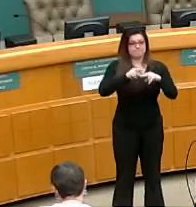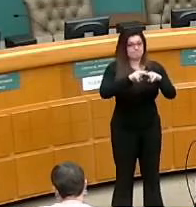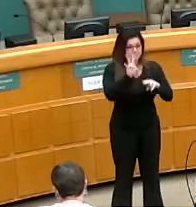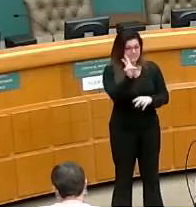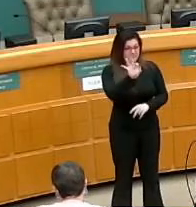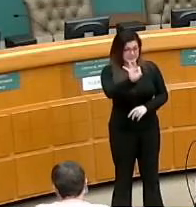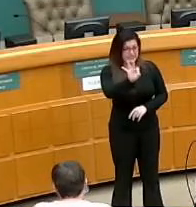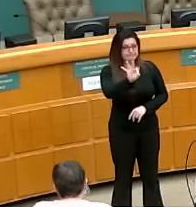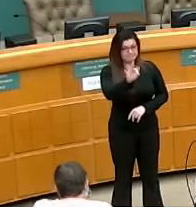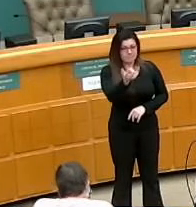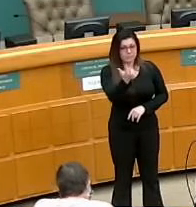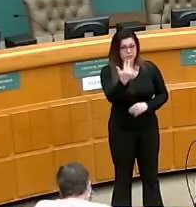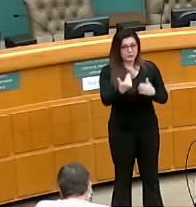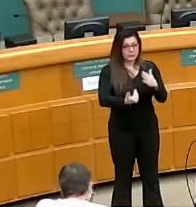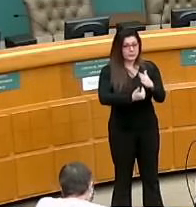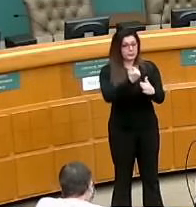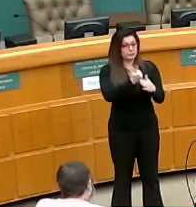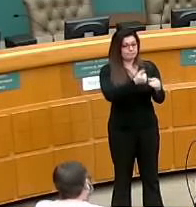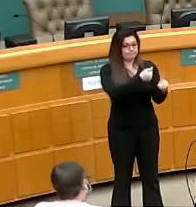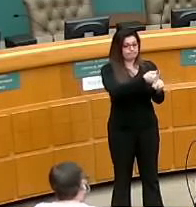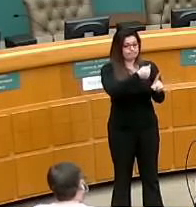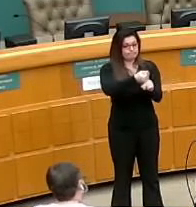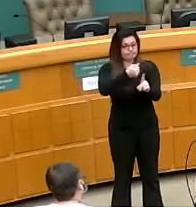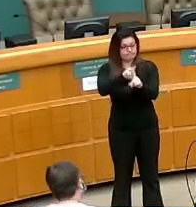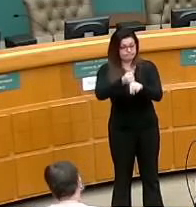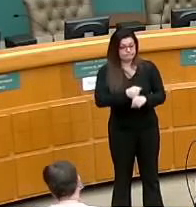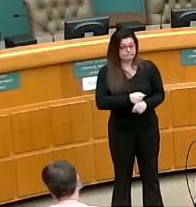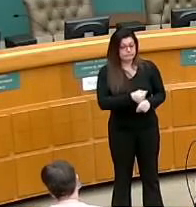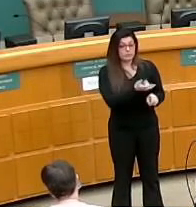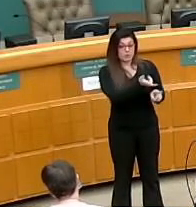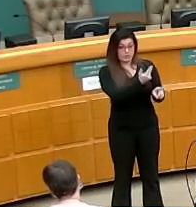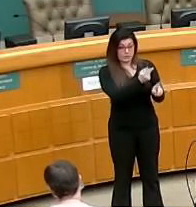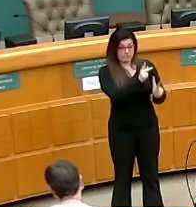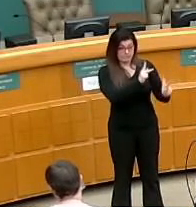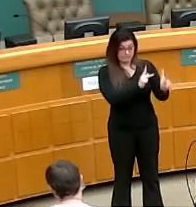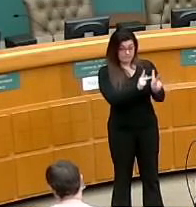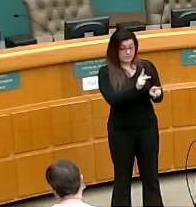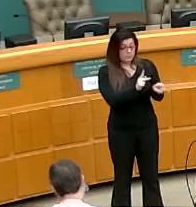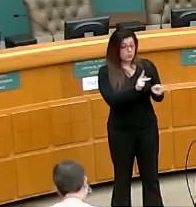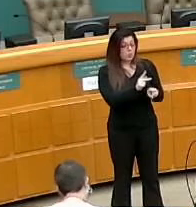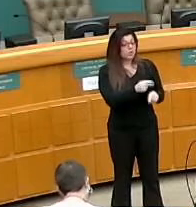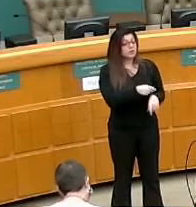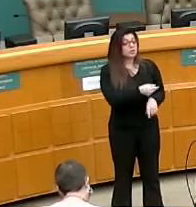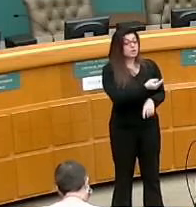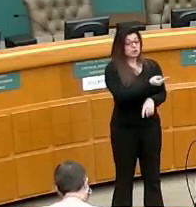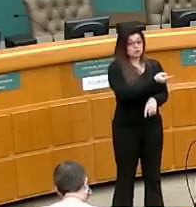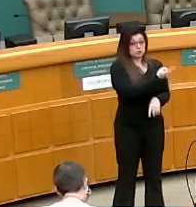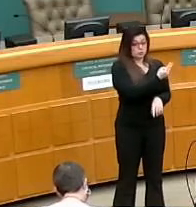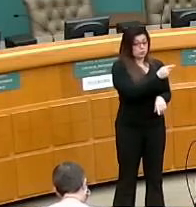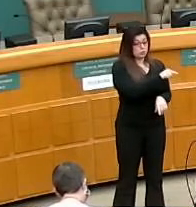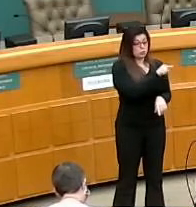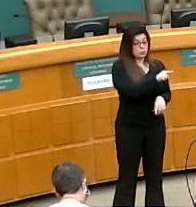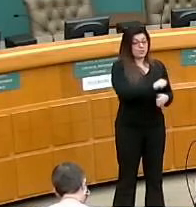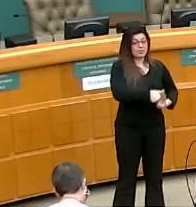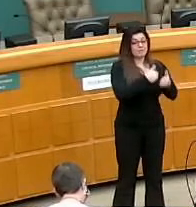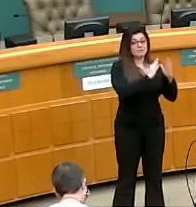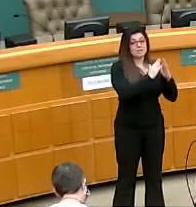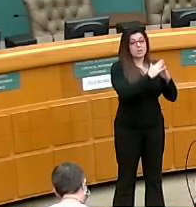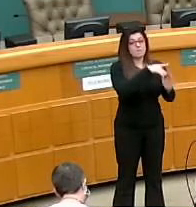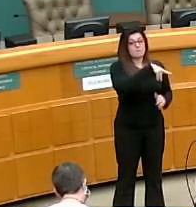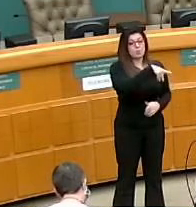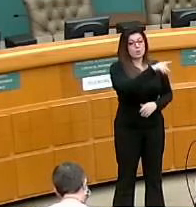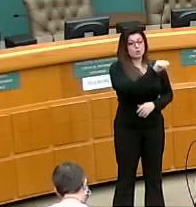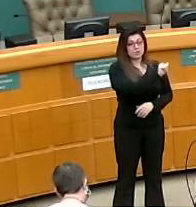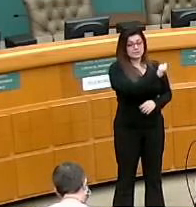79 with the 3 new cases. Those 3 new cases, 2 of the 3 are within Port Aransas, and then the third